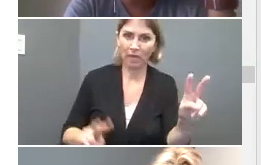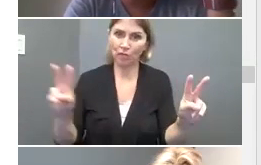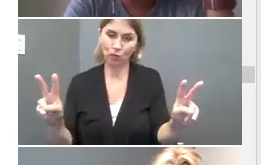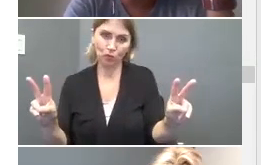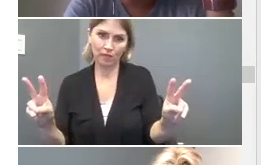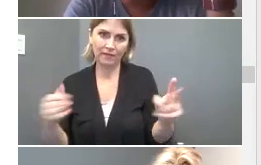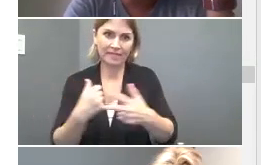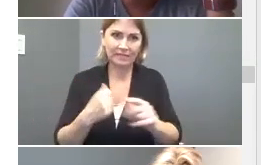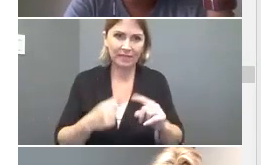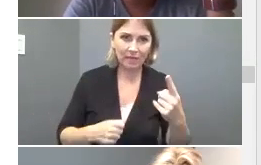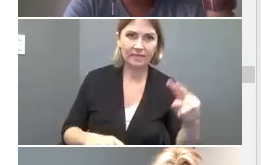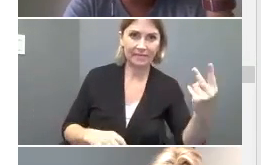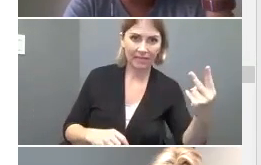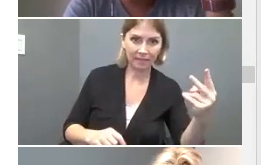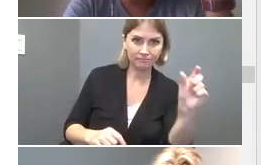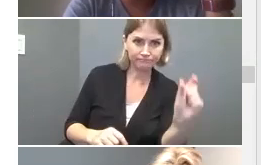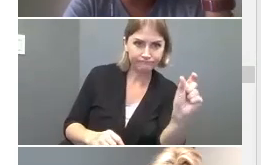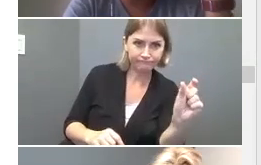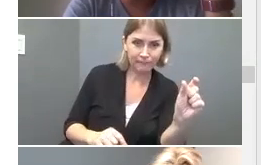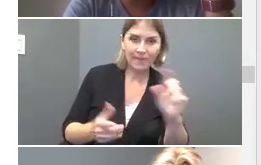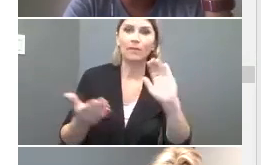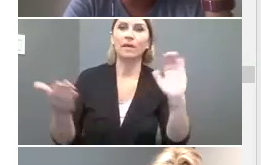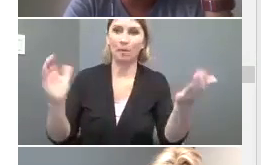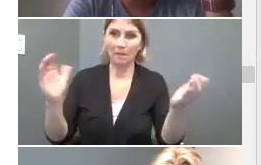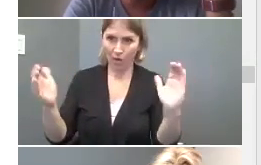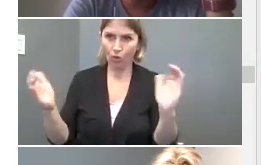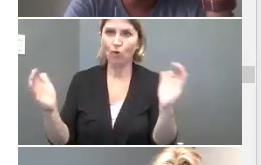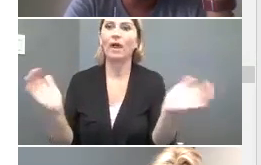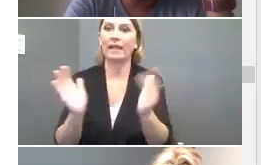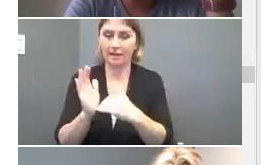first element, second element there. Then we are comparing 2